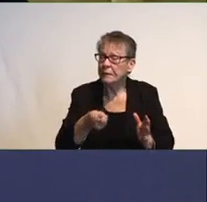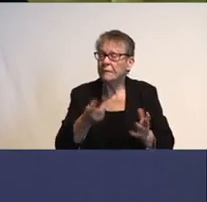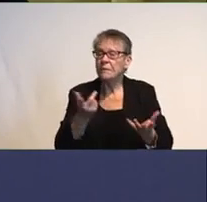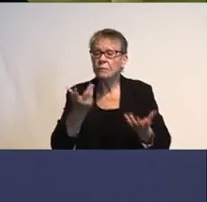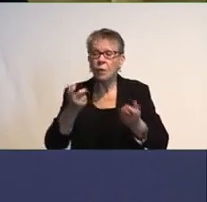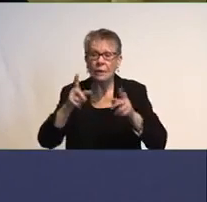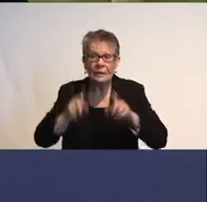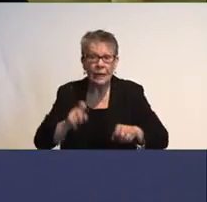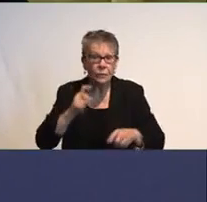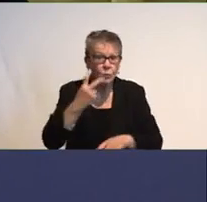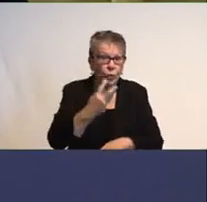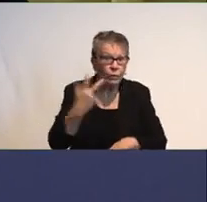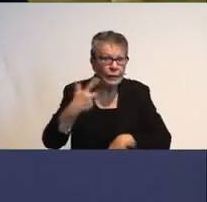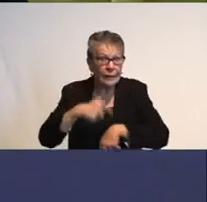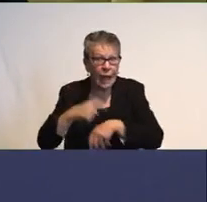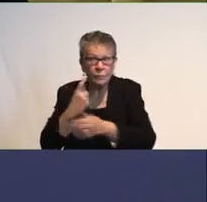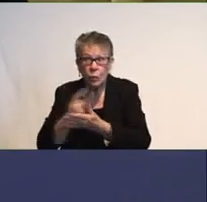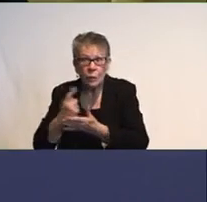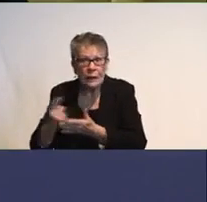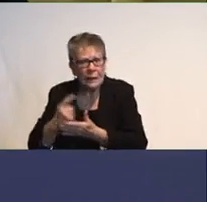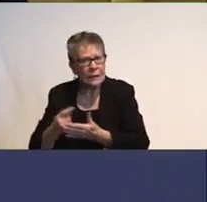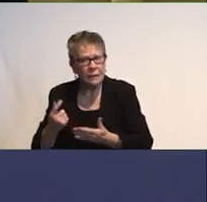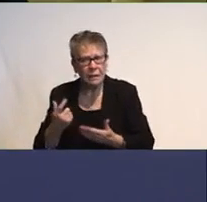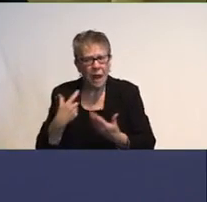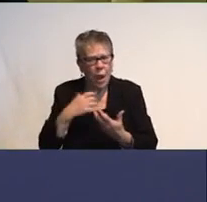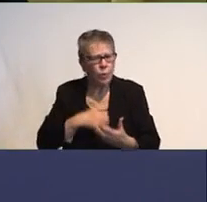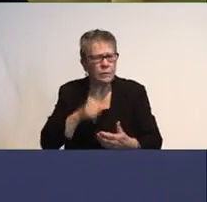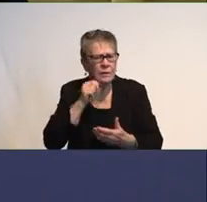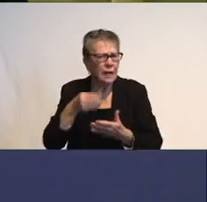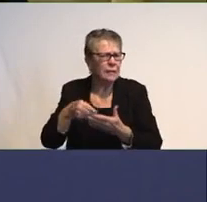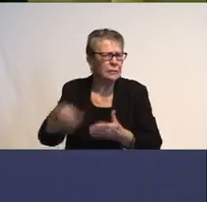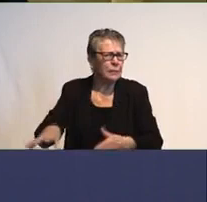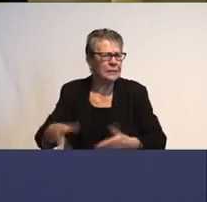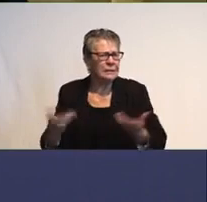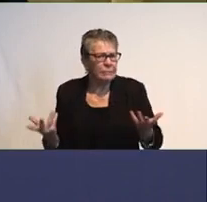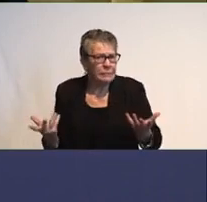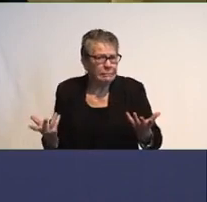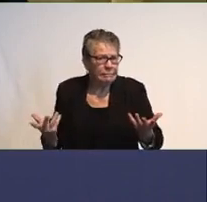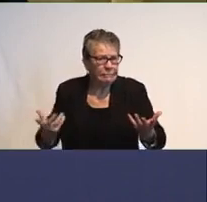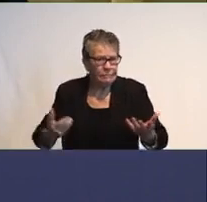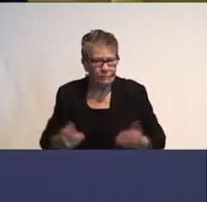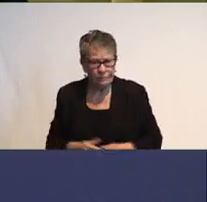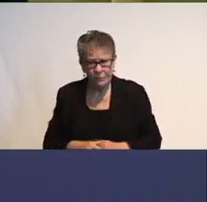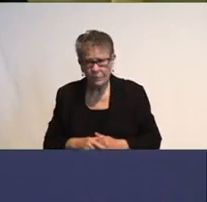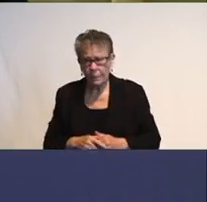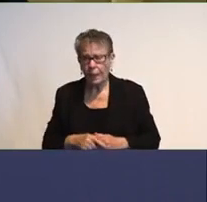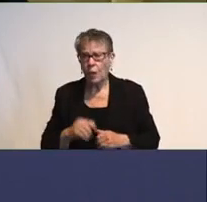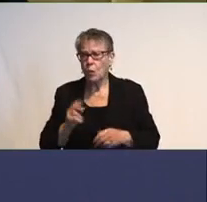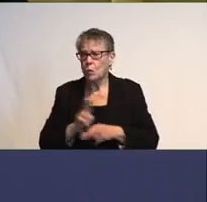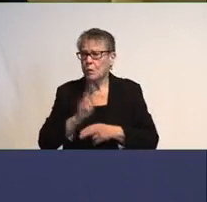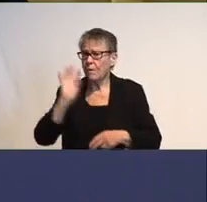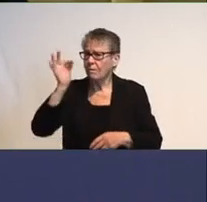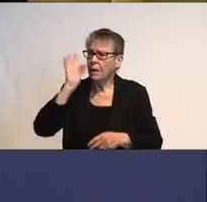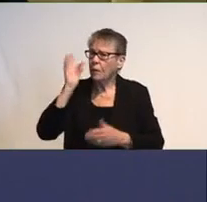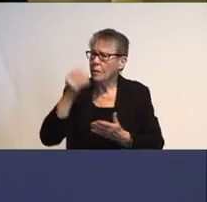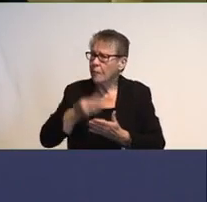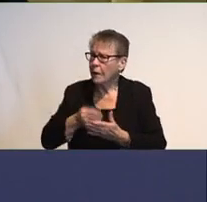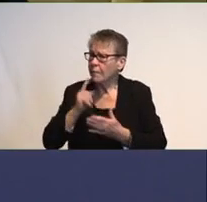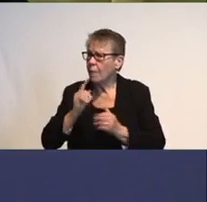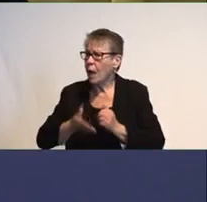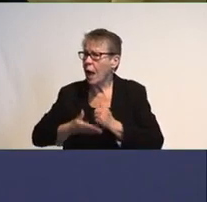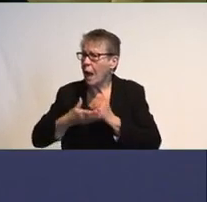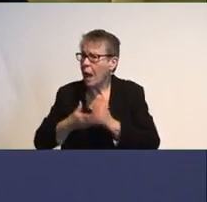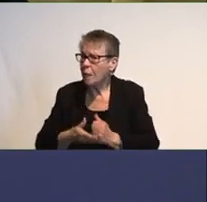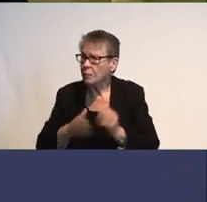we consider using federal money to help out our small business community and put more on the street? Absolutely. I would have